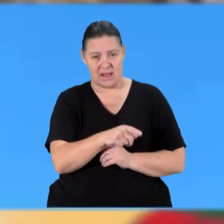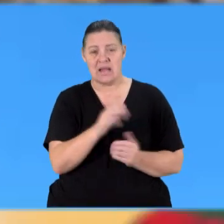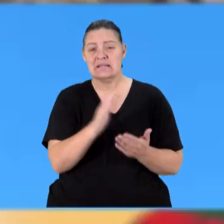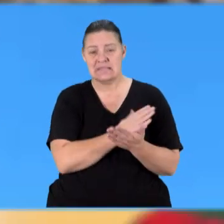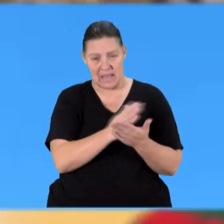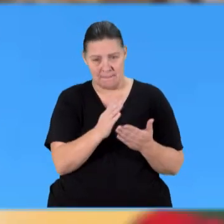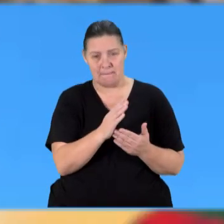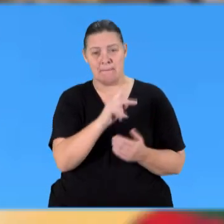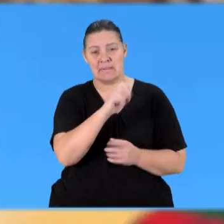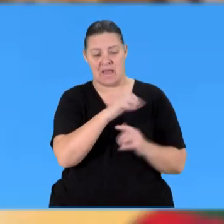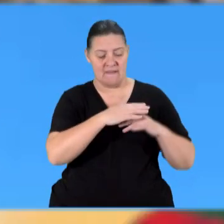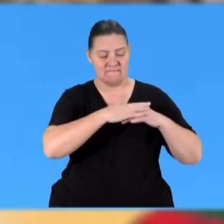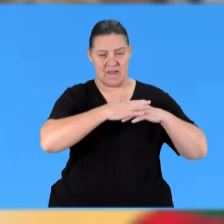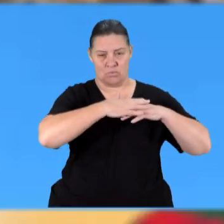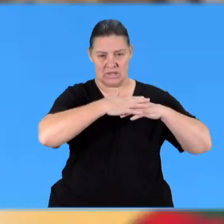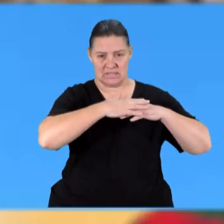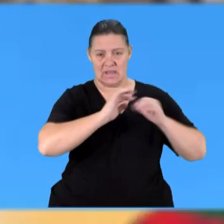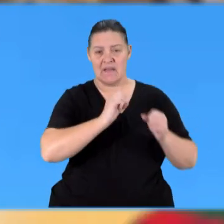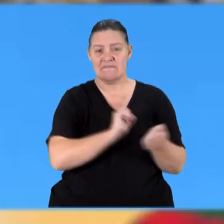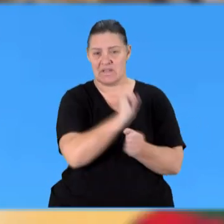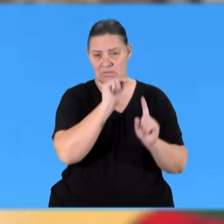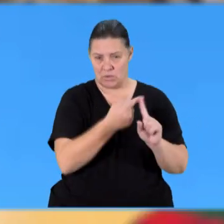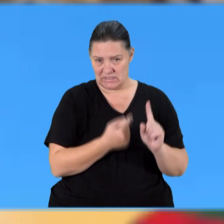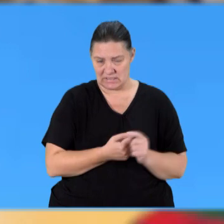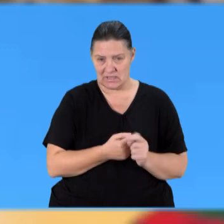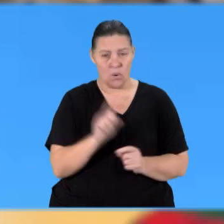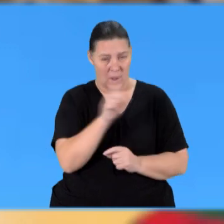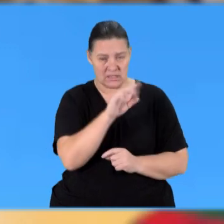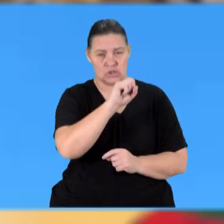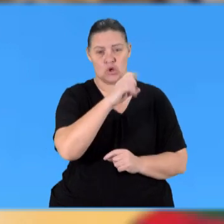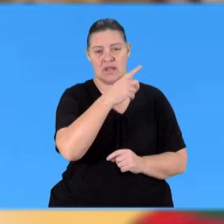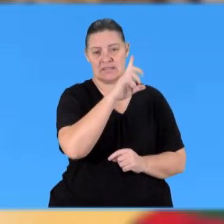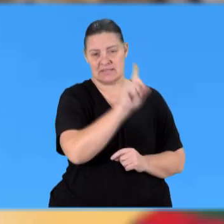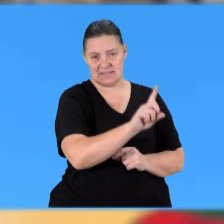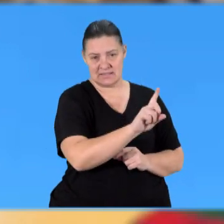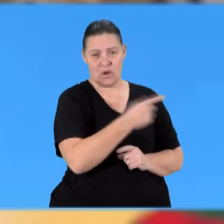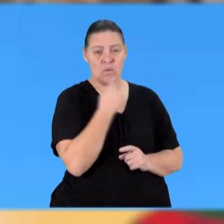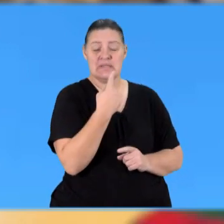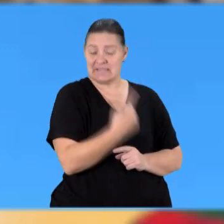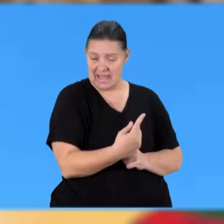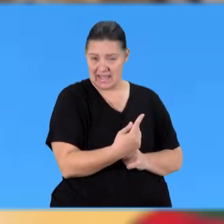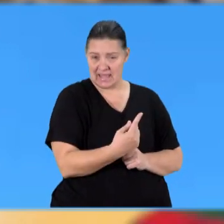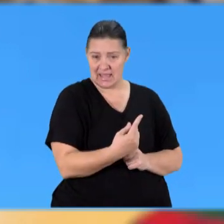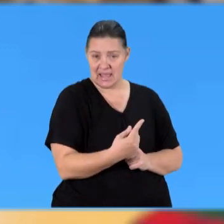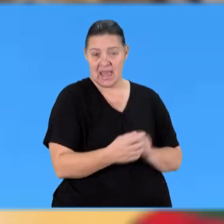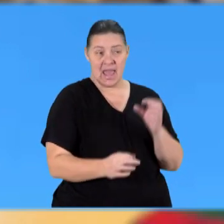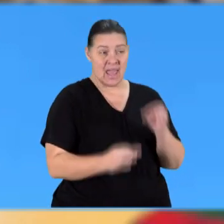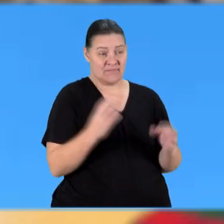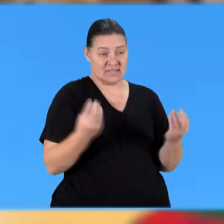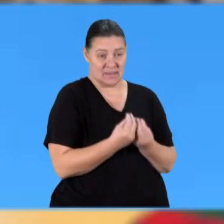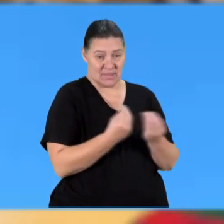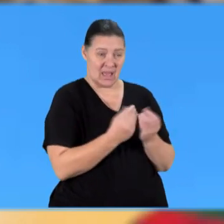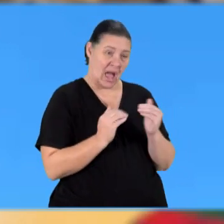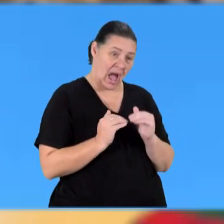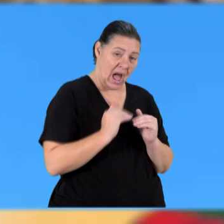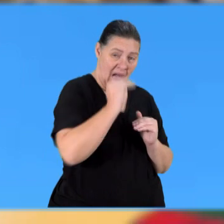know there's some matter that vibrates at a fixed point, and we know that matter is a solid. And we've just said that now, if